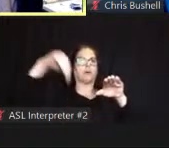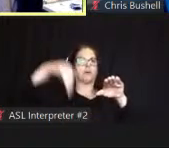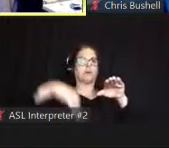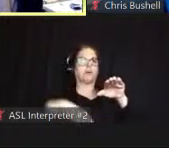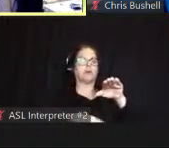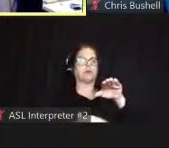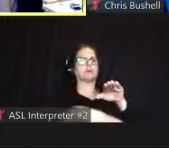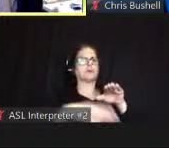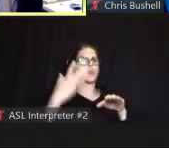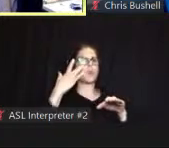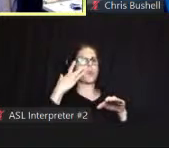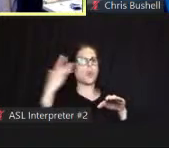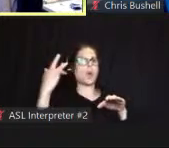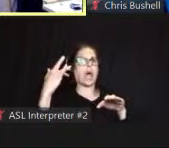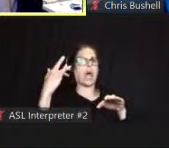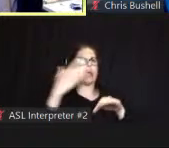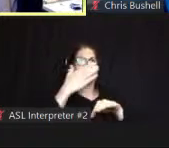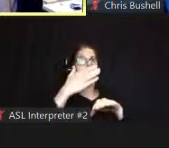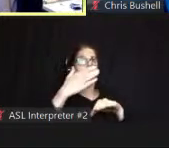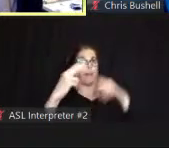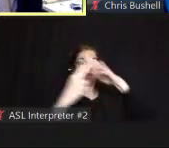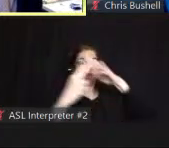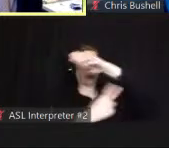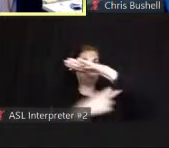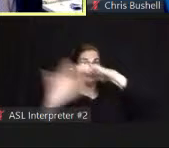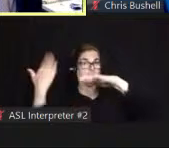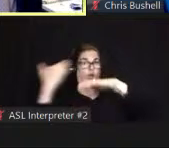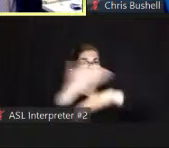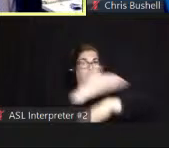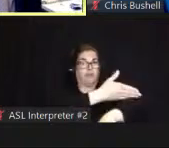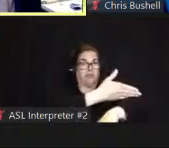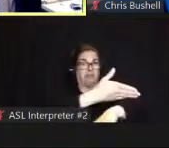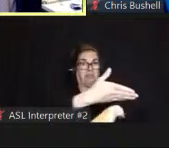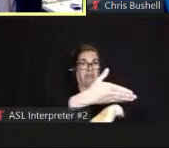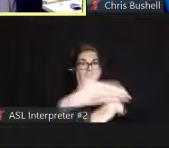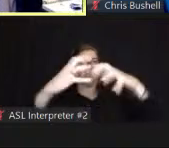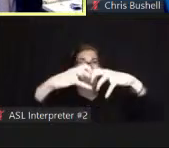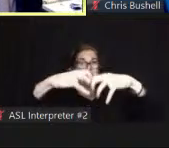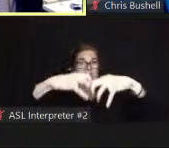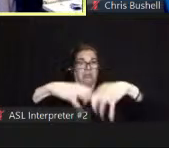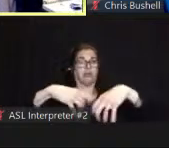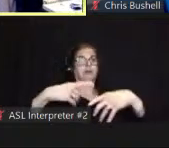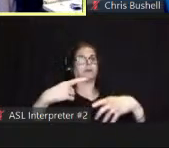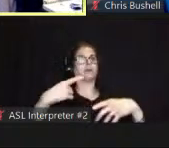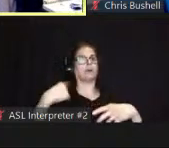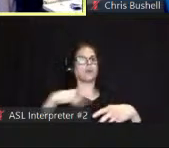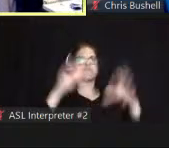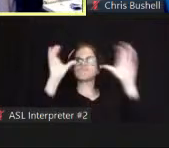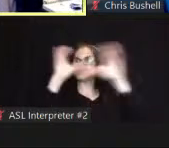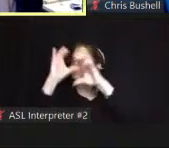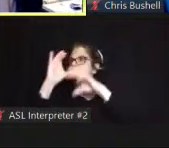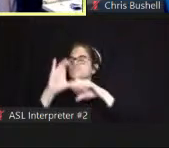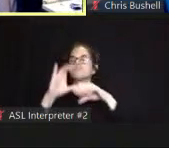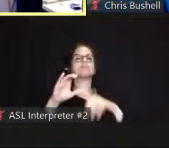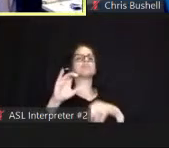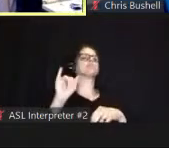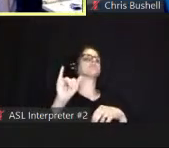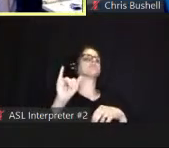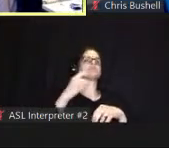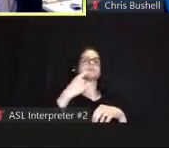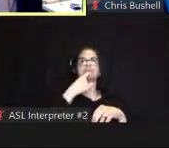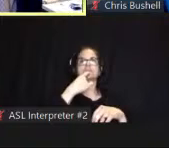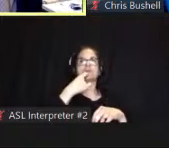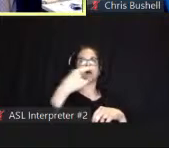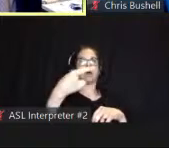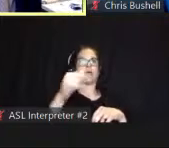why the deterioration occurred on the bridge is we looked for opportunities to improve upon that. And we felt like the galvanized steel was for the durability and the use